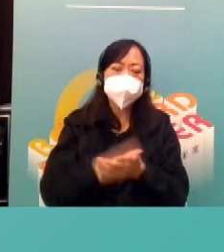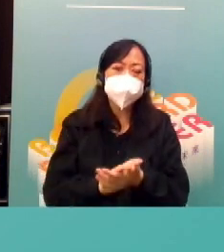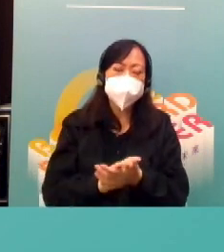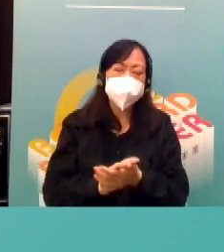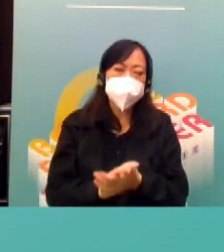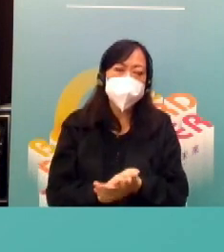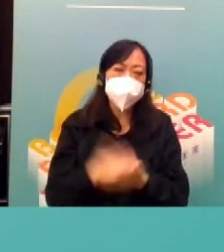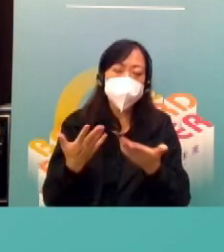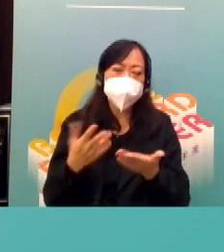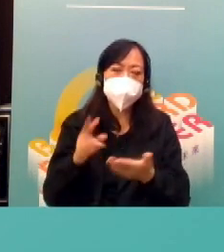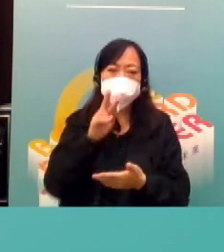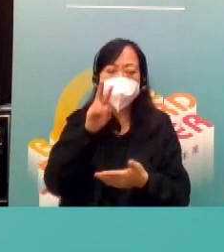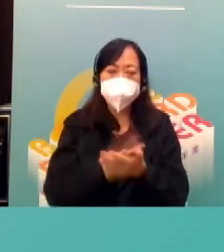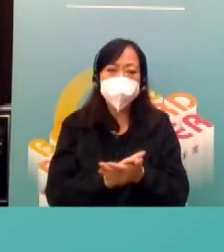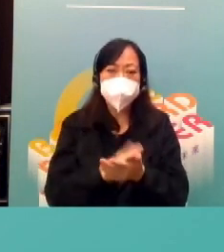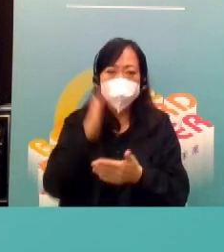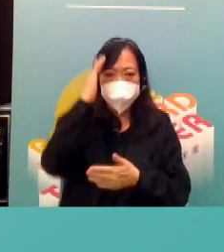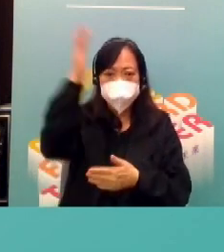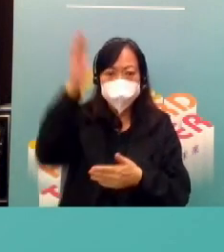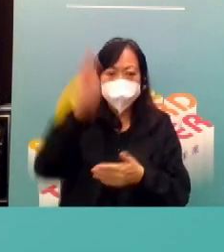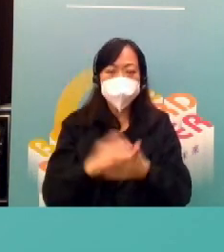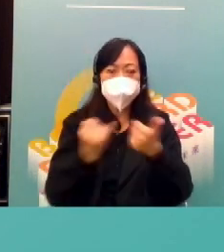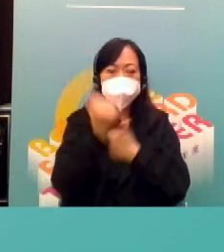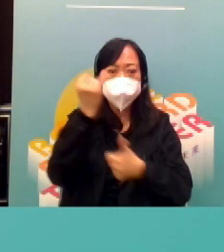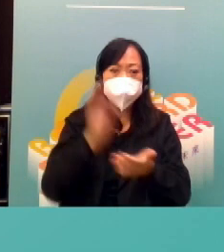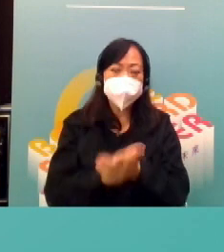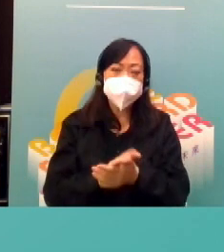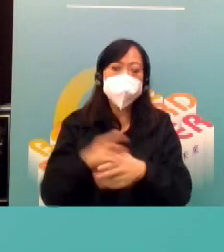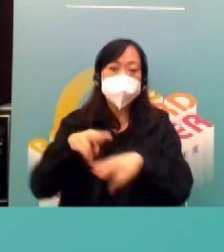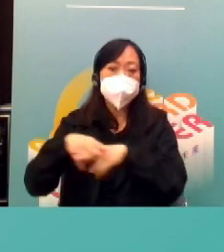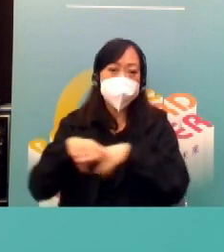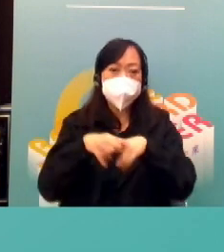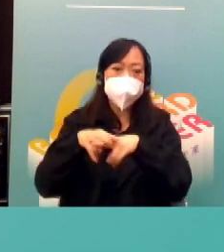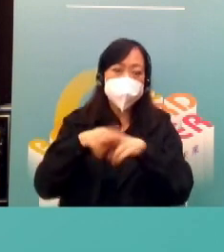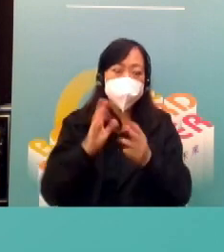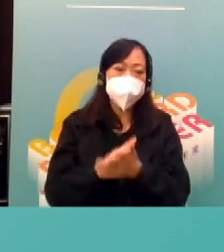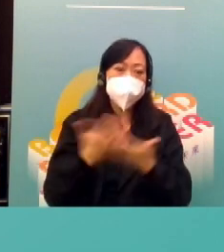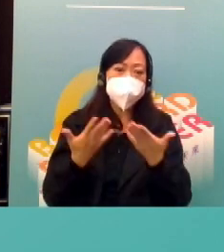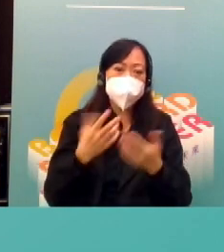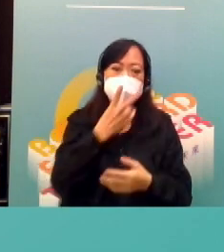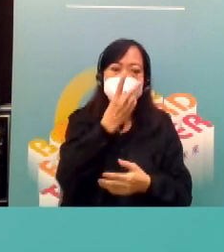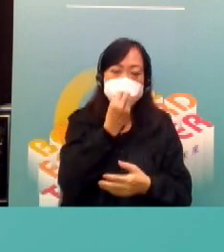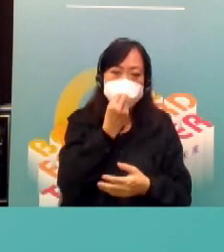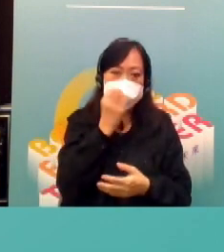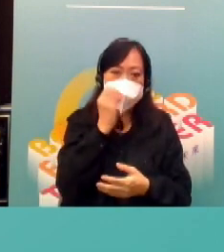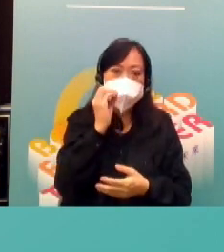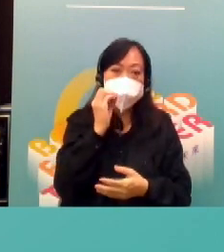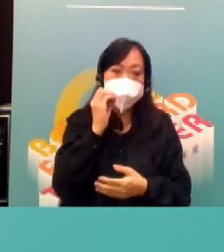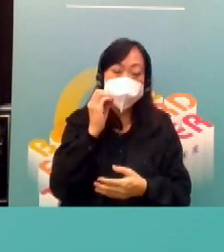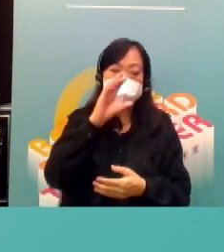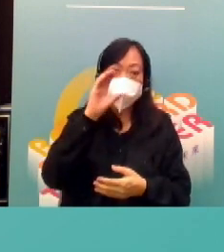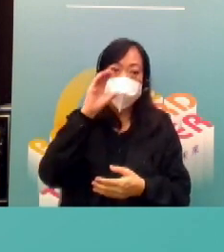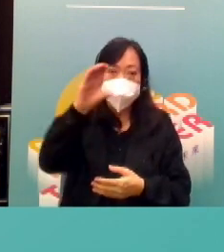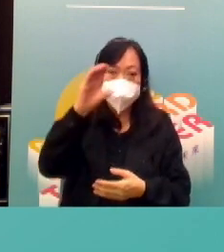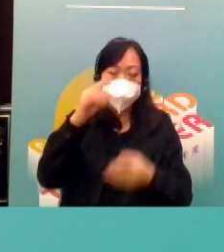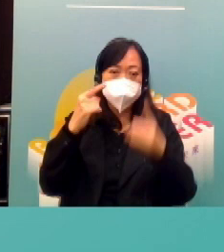future, is in the Asia-Pacific region, over 2 billion people do not have access to the digital world. 2 billion, that's half the population